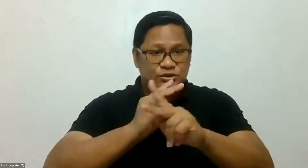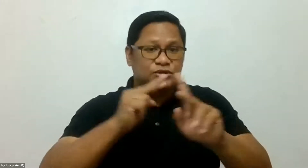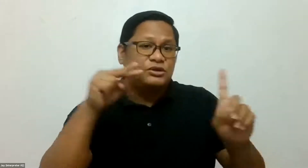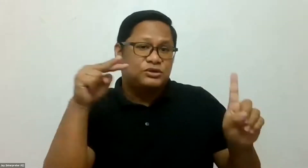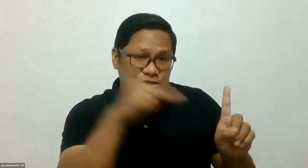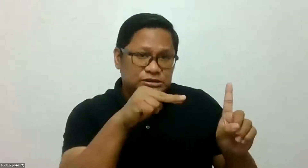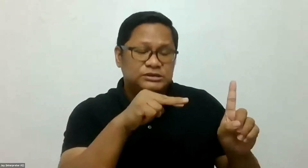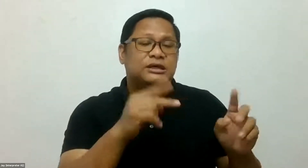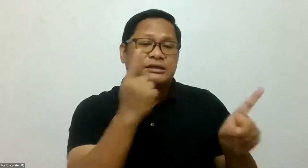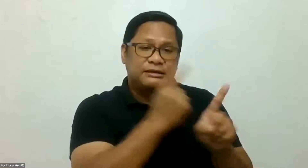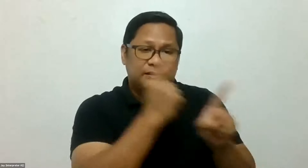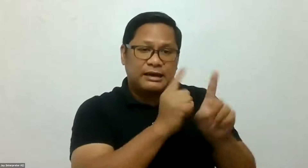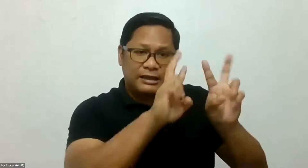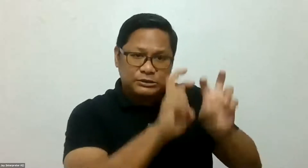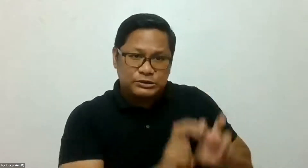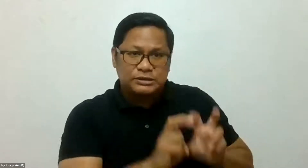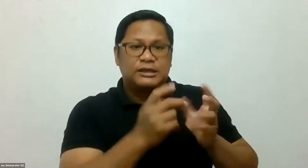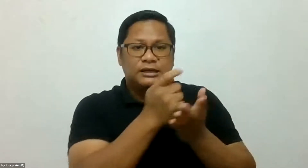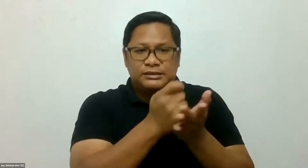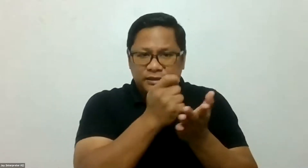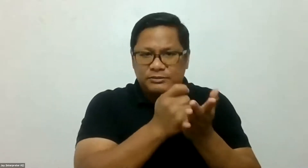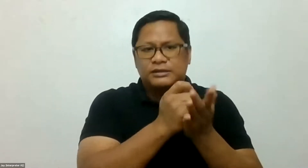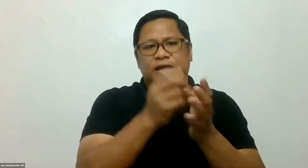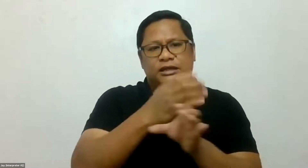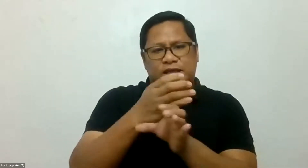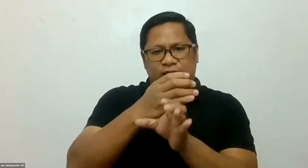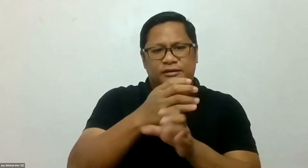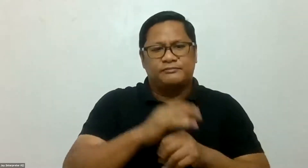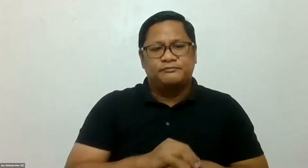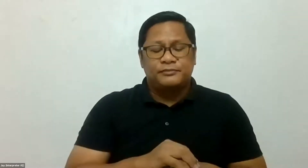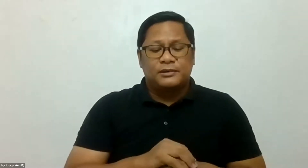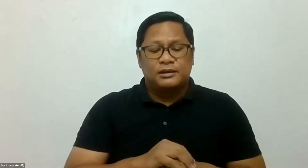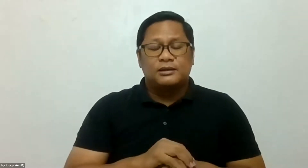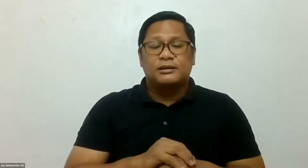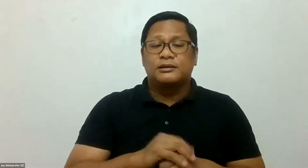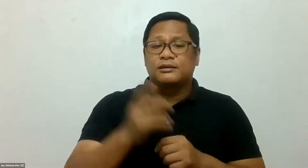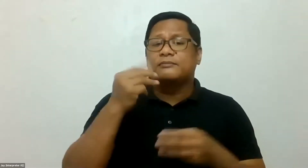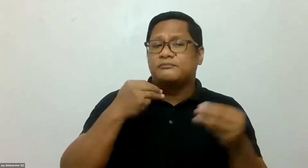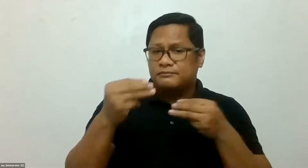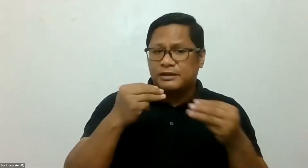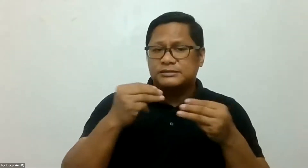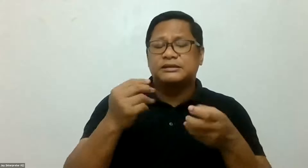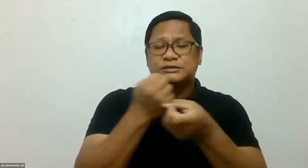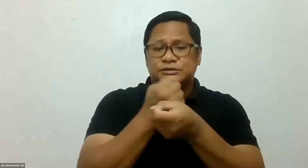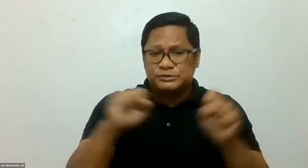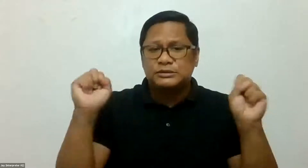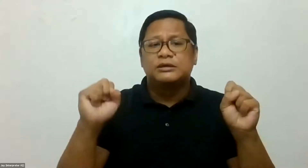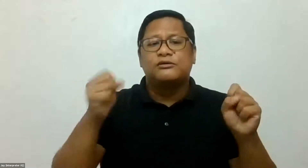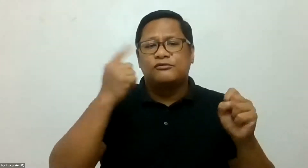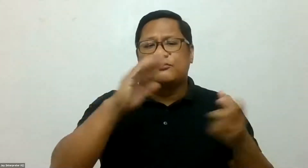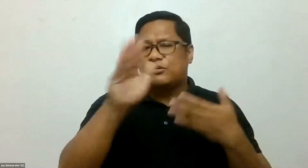correct diagnosis, treatment and palliative care, pain management, and survivorship of end